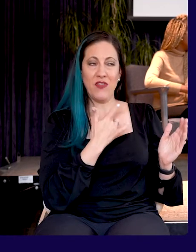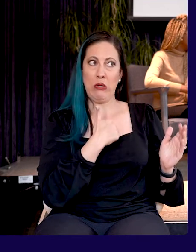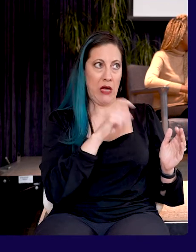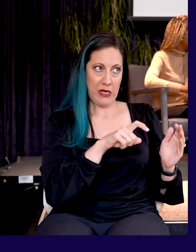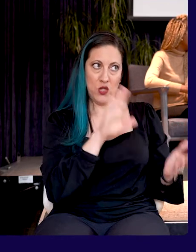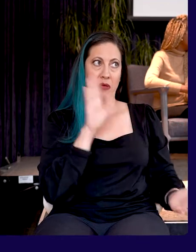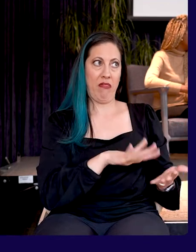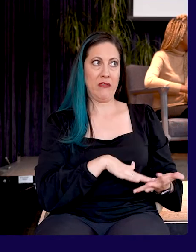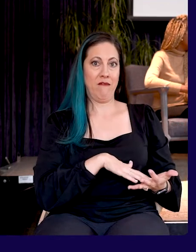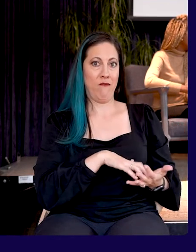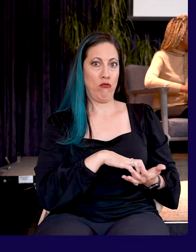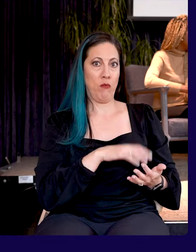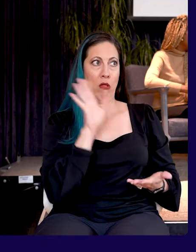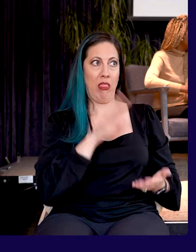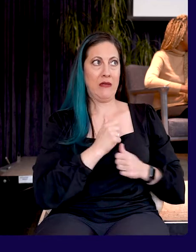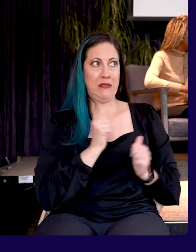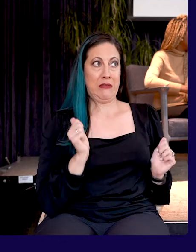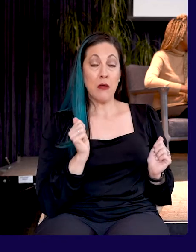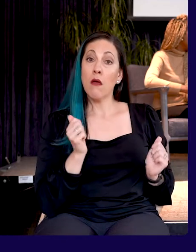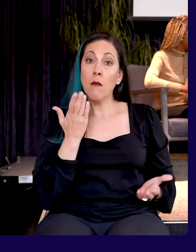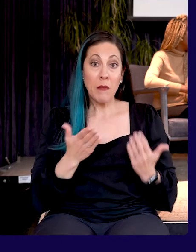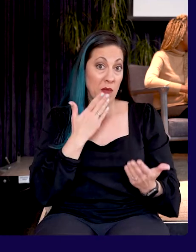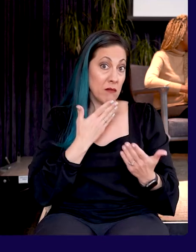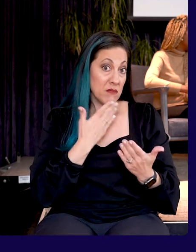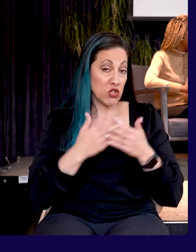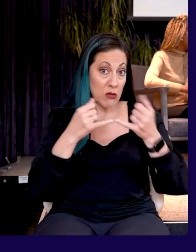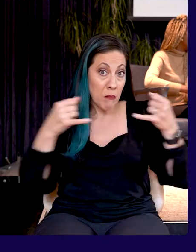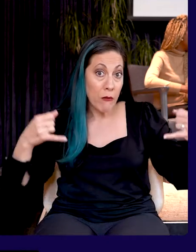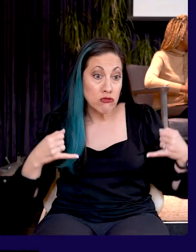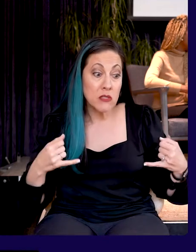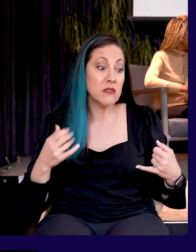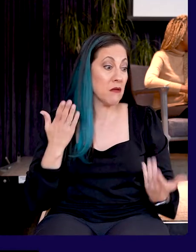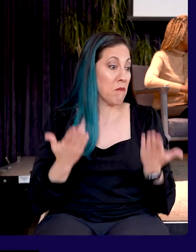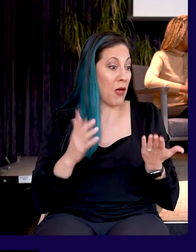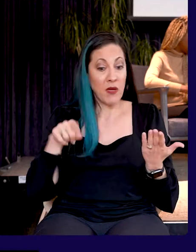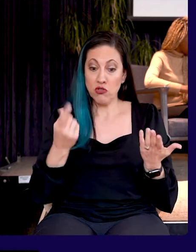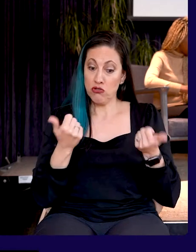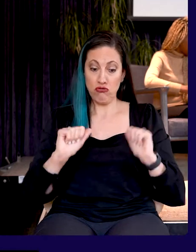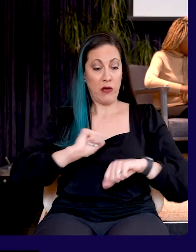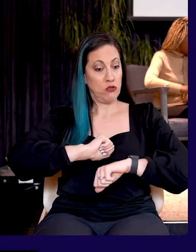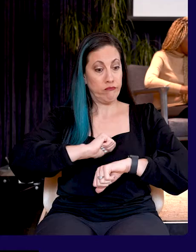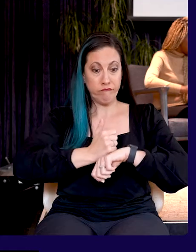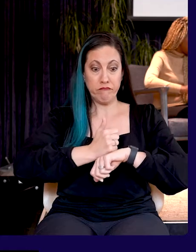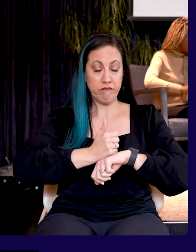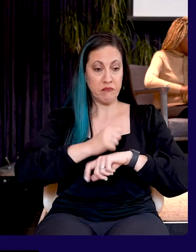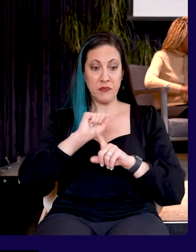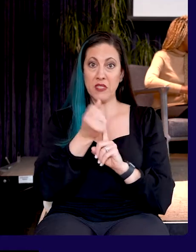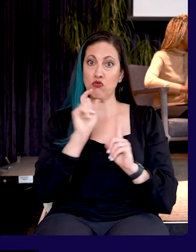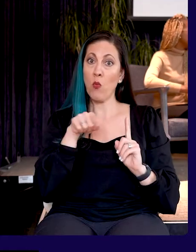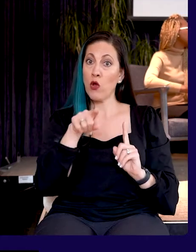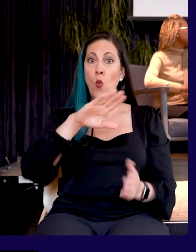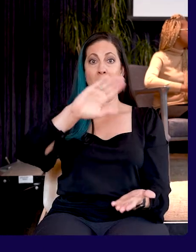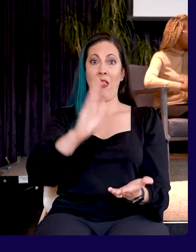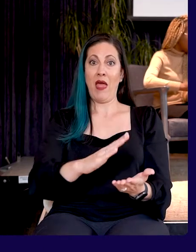the workplace. And you could call that boundaries, or you could just say that it's trying to create a situation where you are